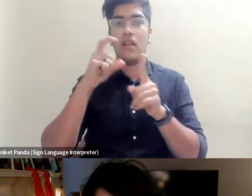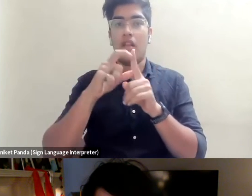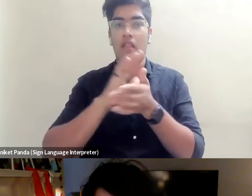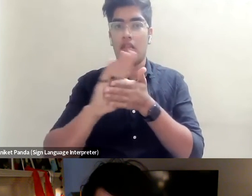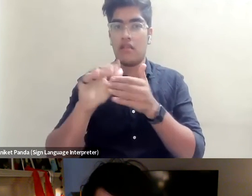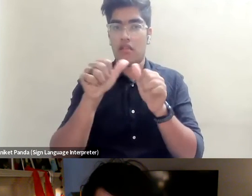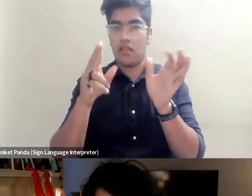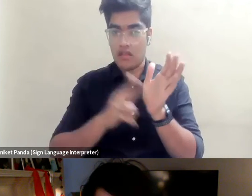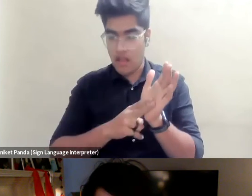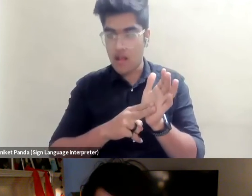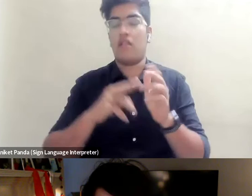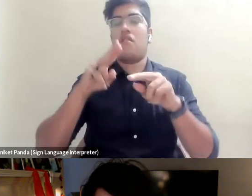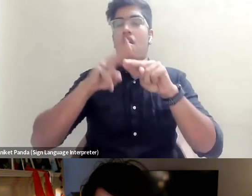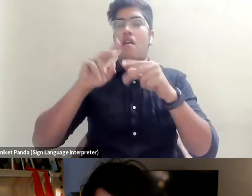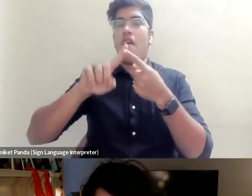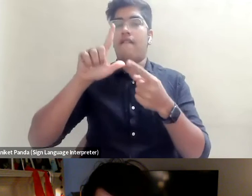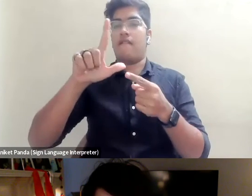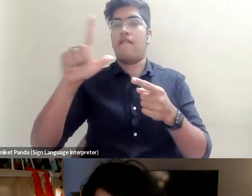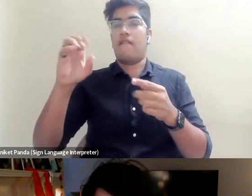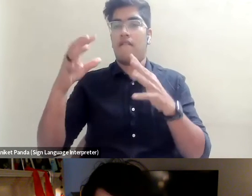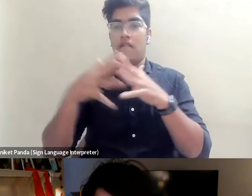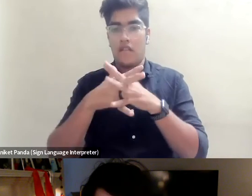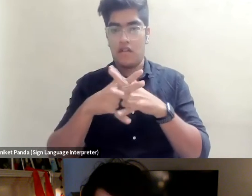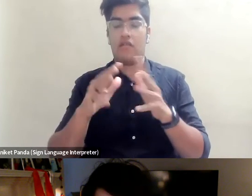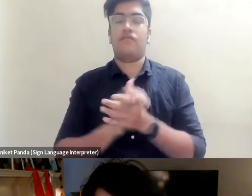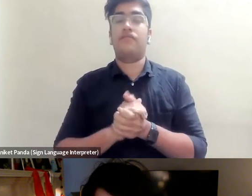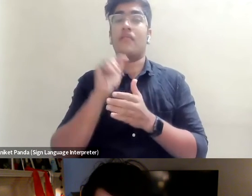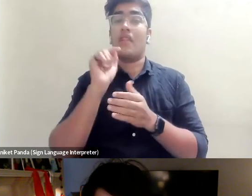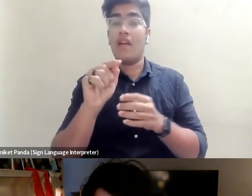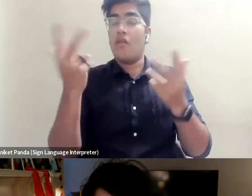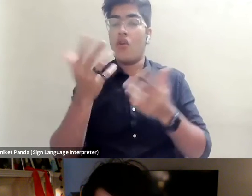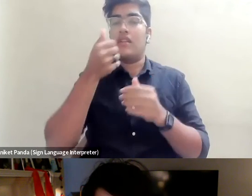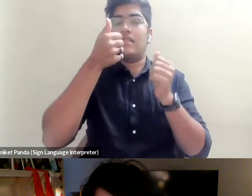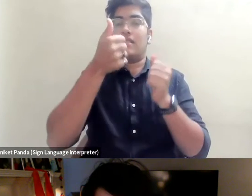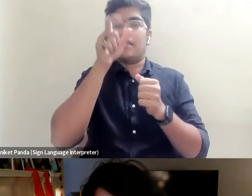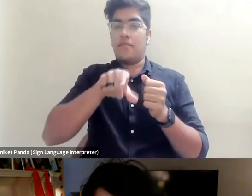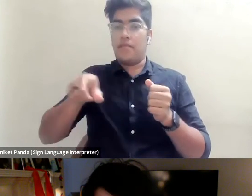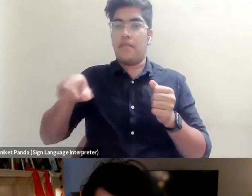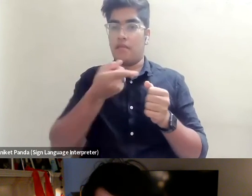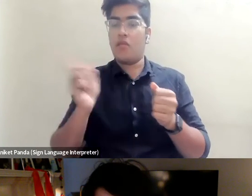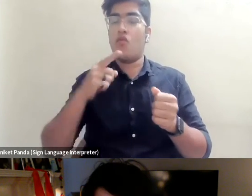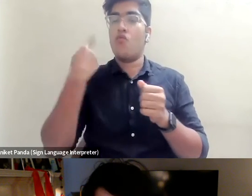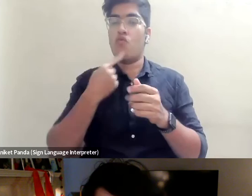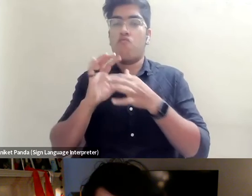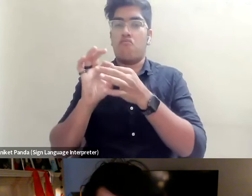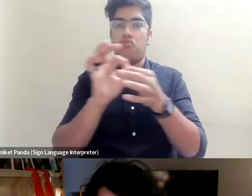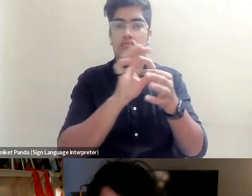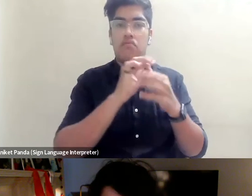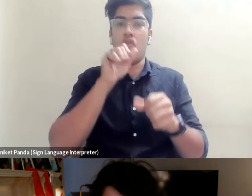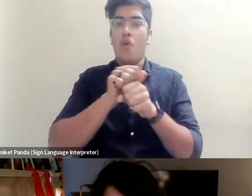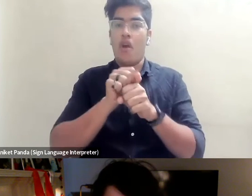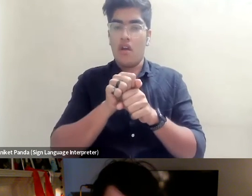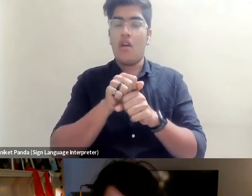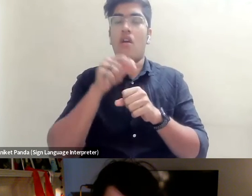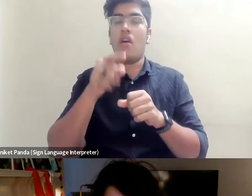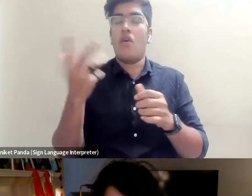in collaboration with the Azim Premji Philanthropic Initiative to generate greater awareness and foster dialogue